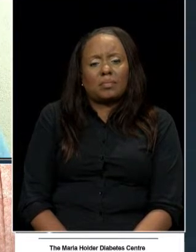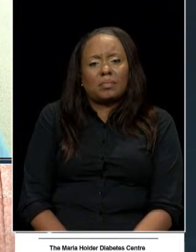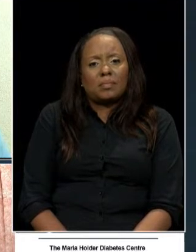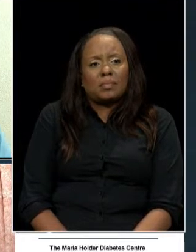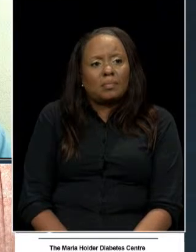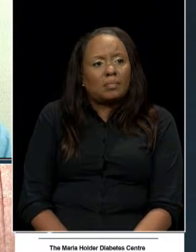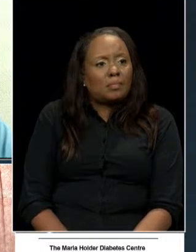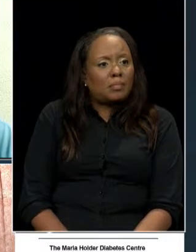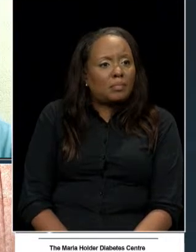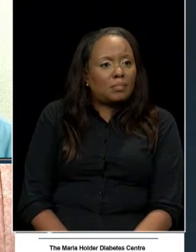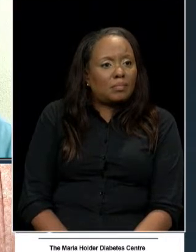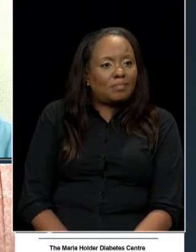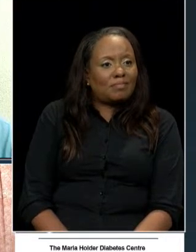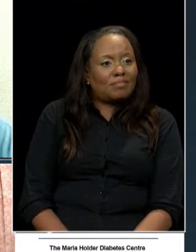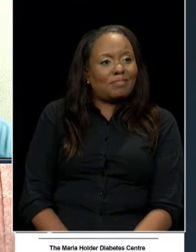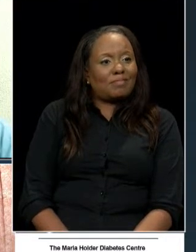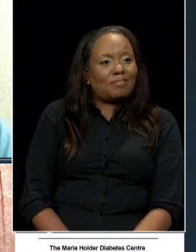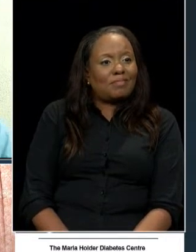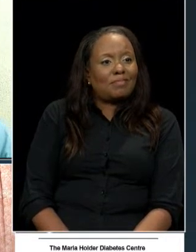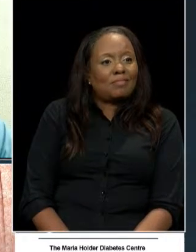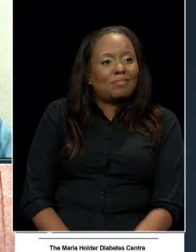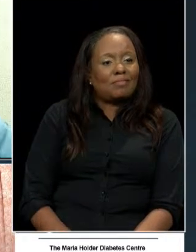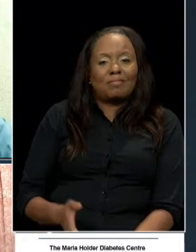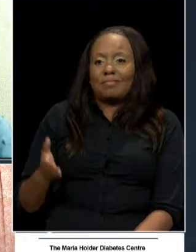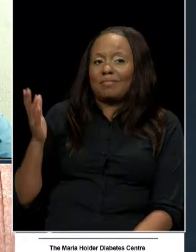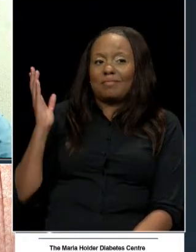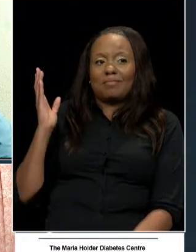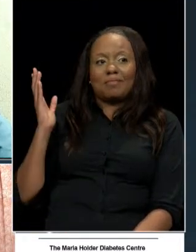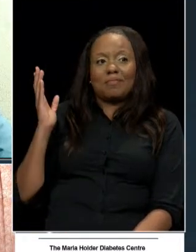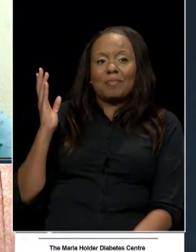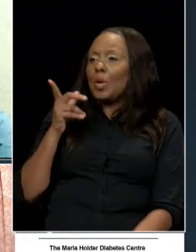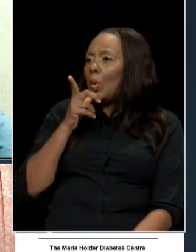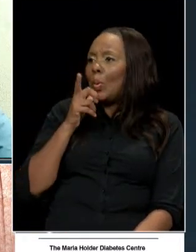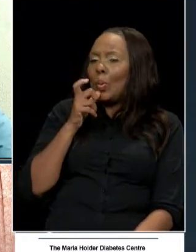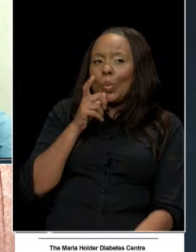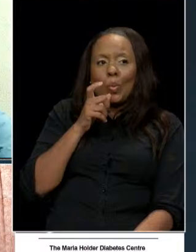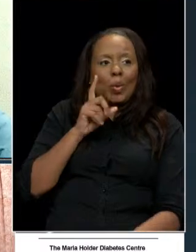Who's going to take Is that a question for me? Sorry. My apologies.